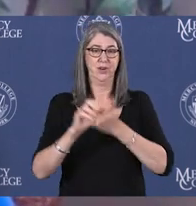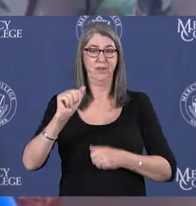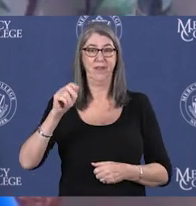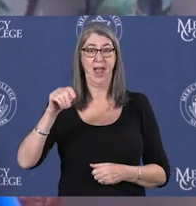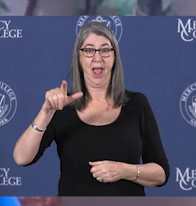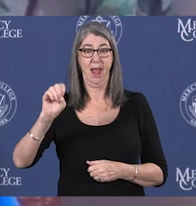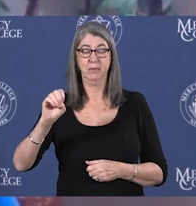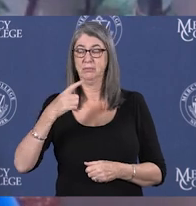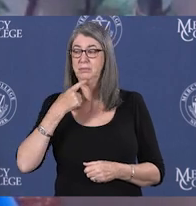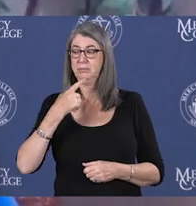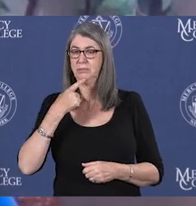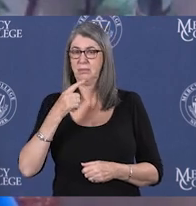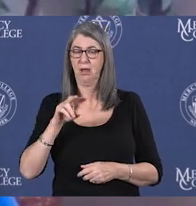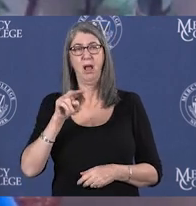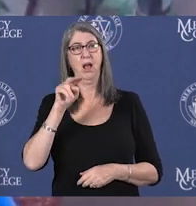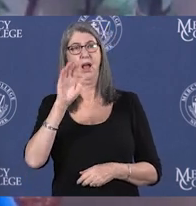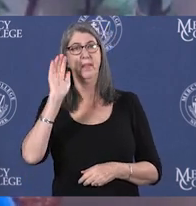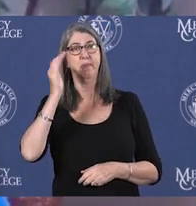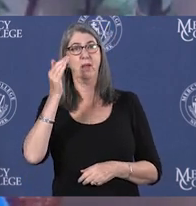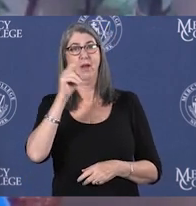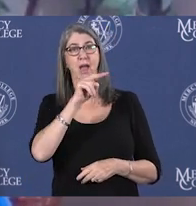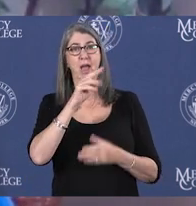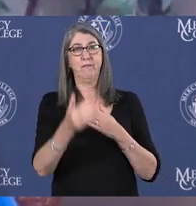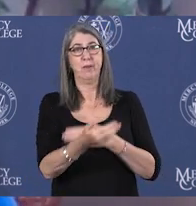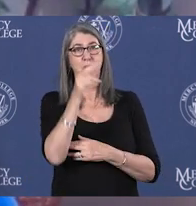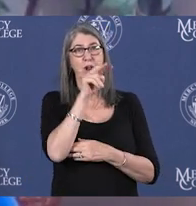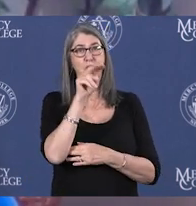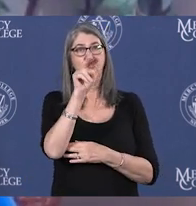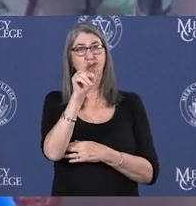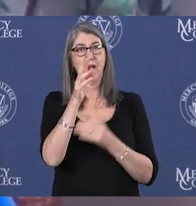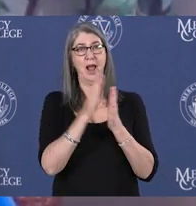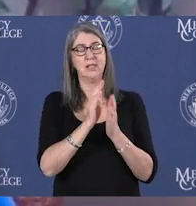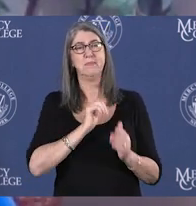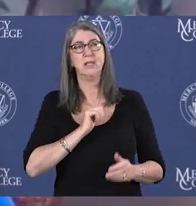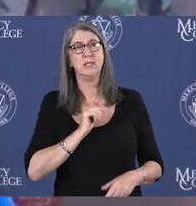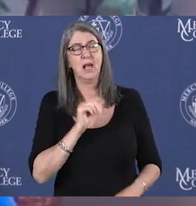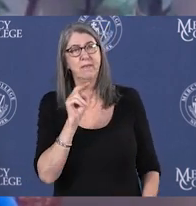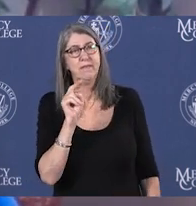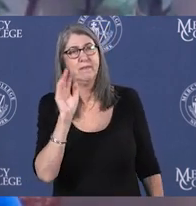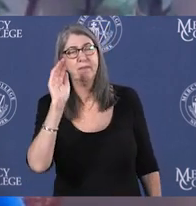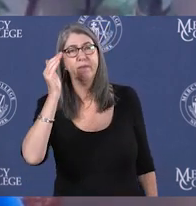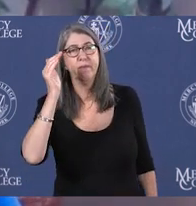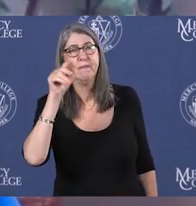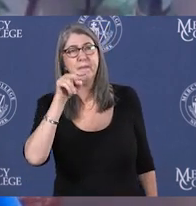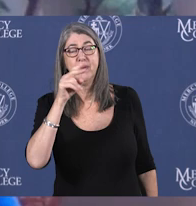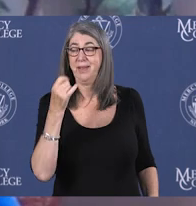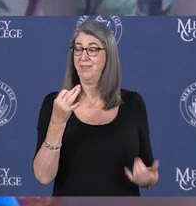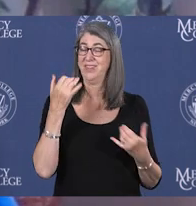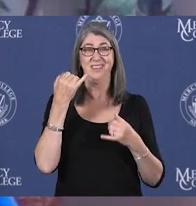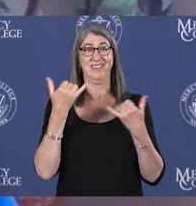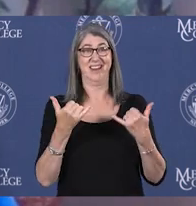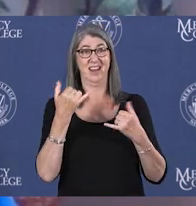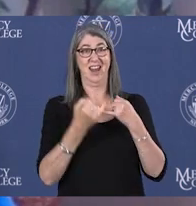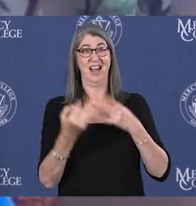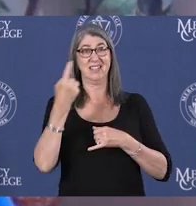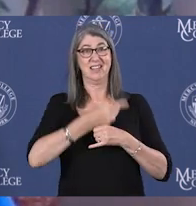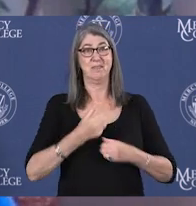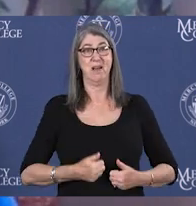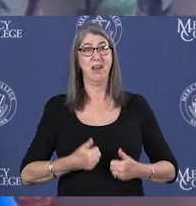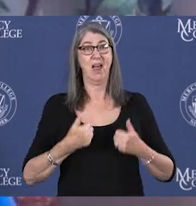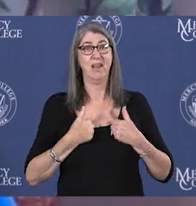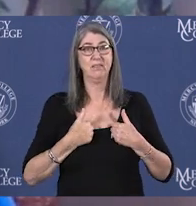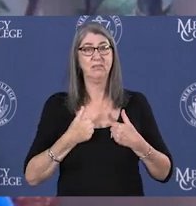shared, "I have looked in the mirror every morning and asked myself, if today were the last day of my